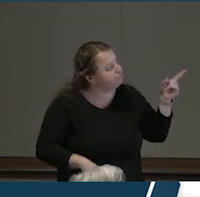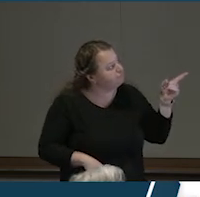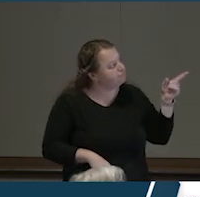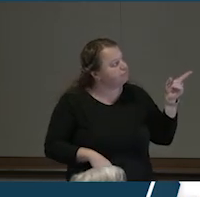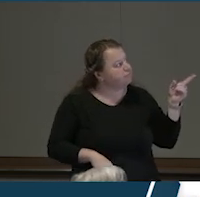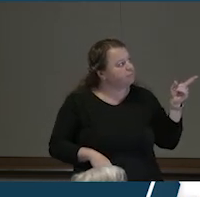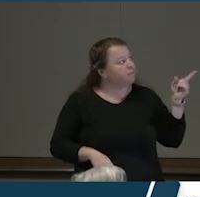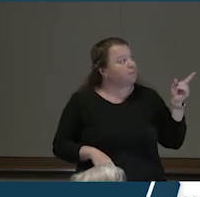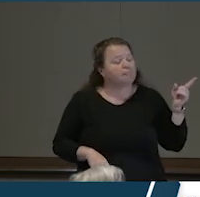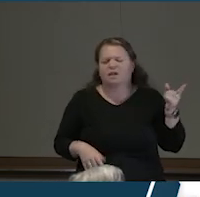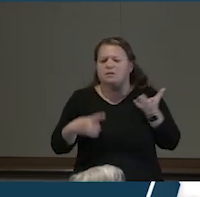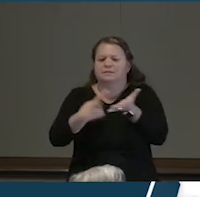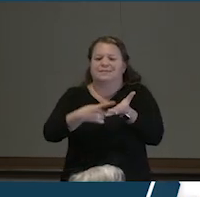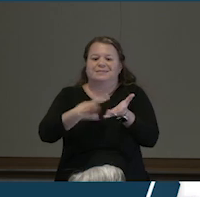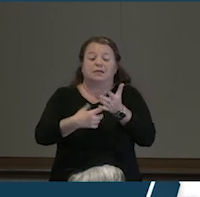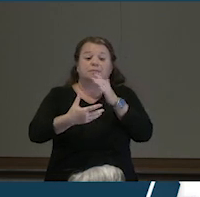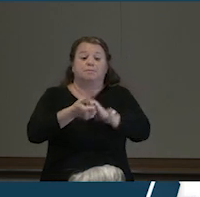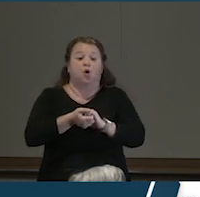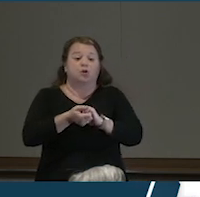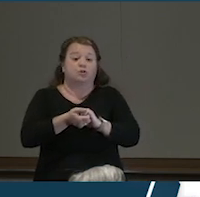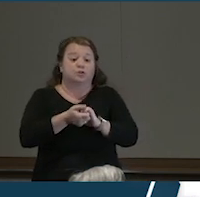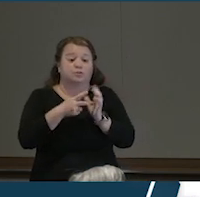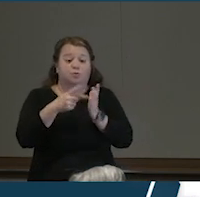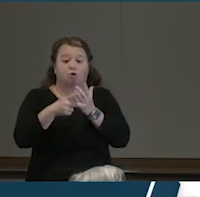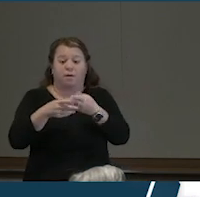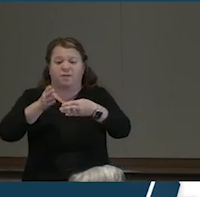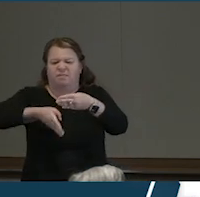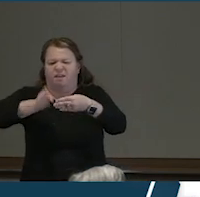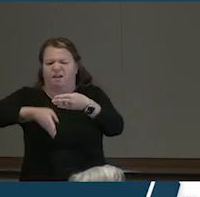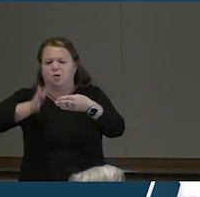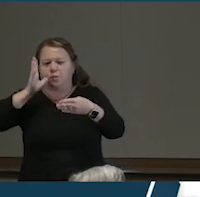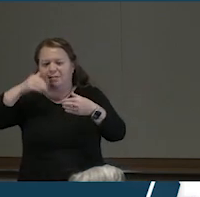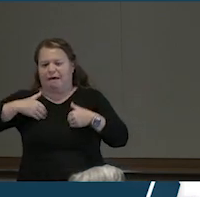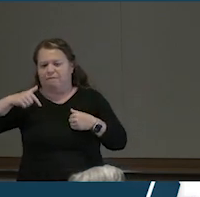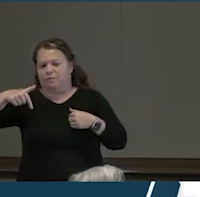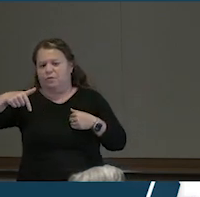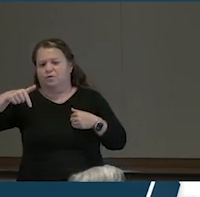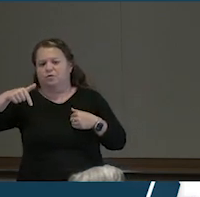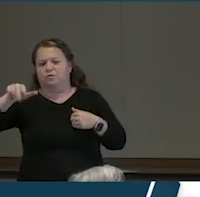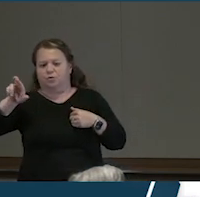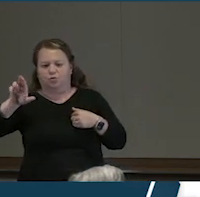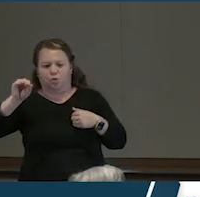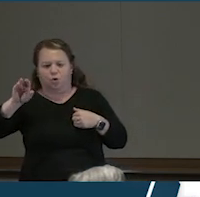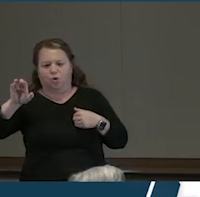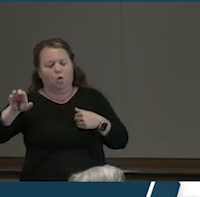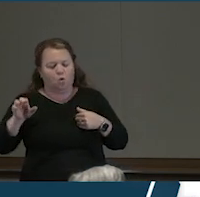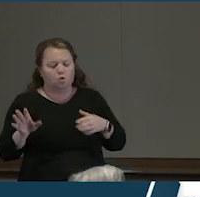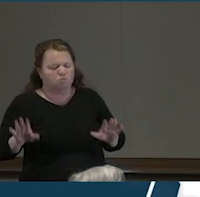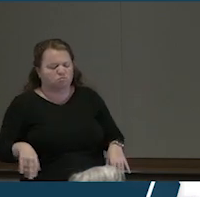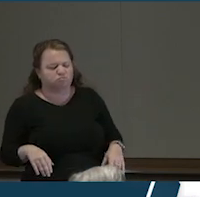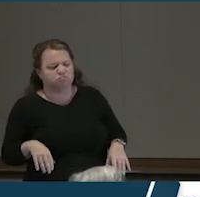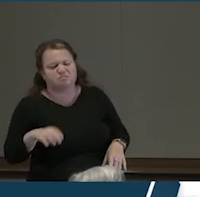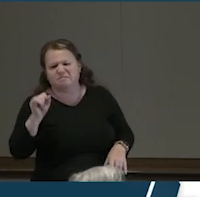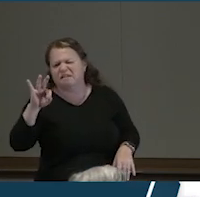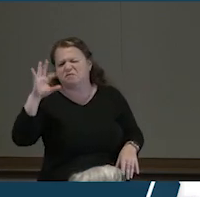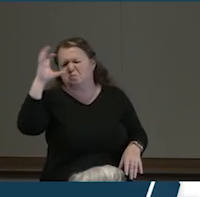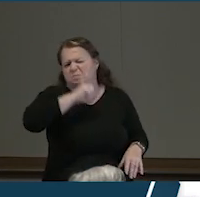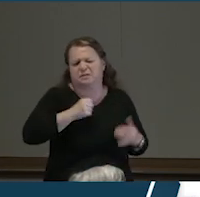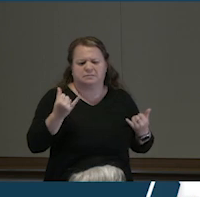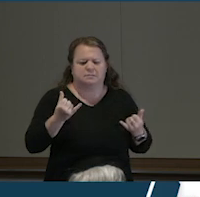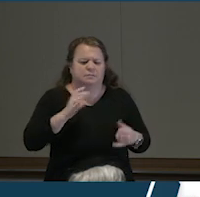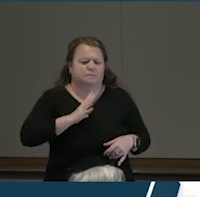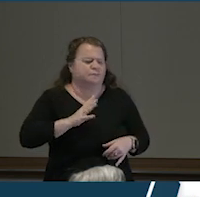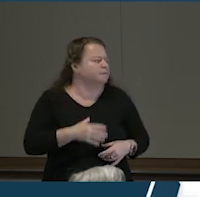about the Partners Program. There will be another QR code at the end, so don't freak out if you don't get that right now. But that's going to take